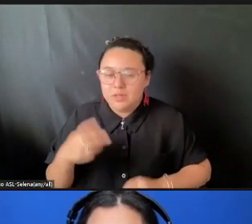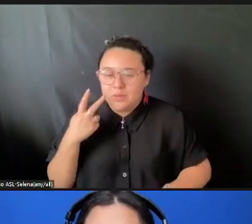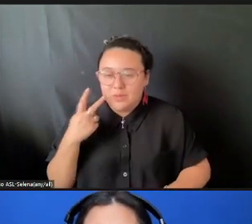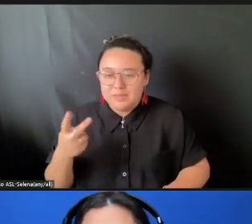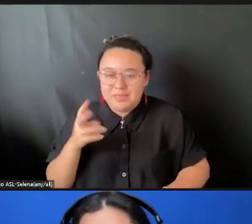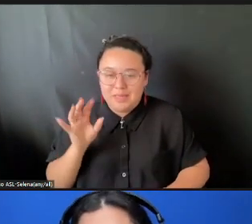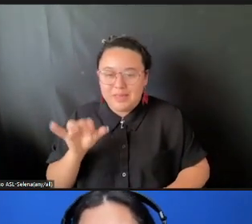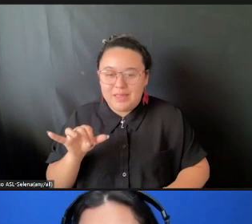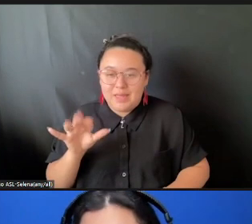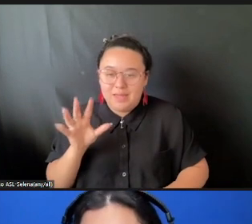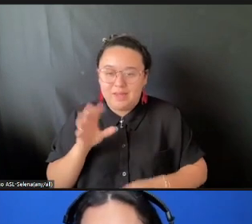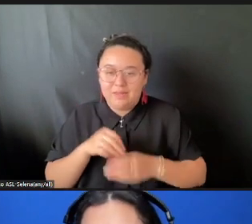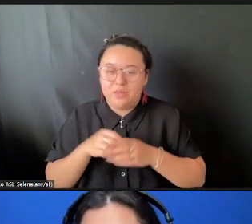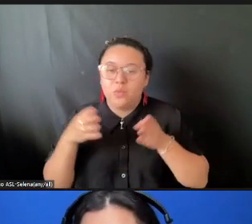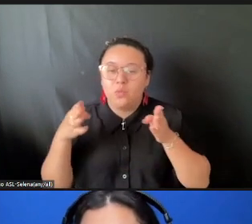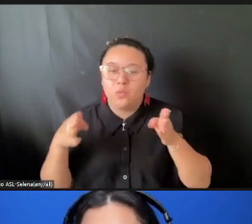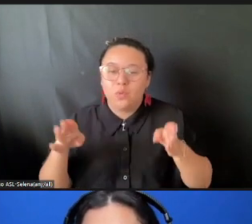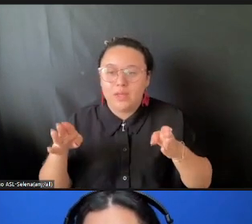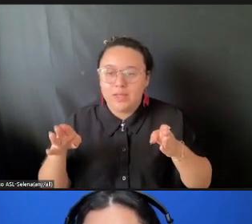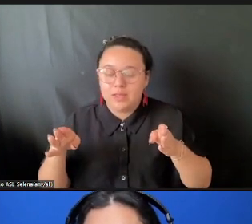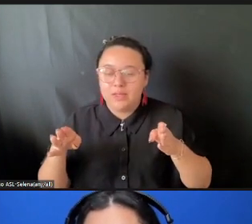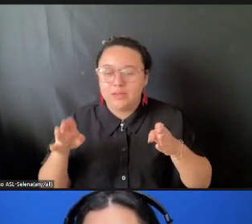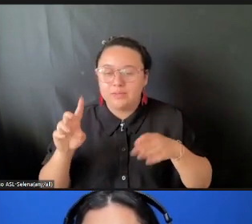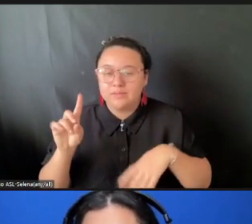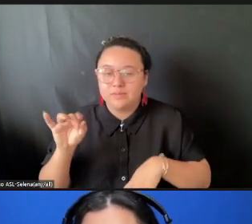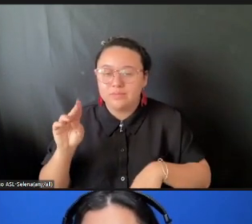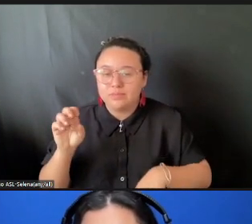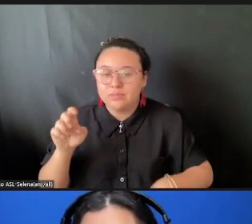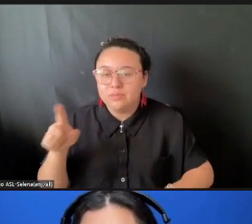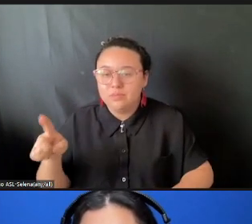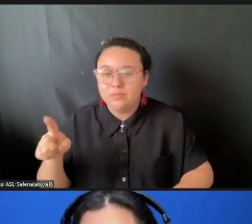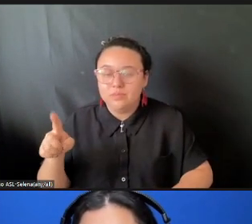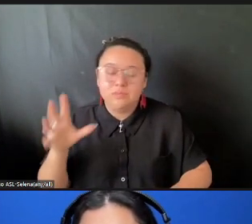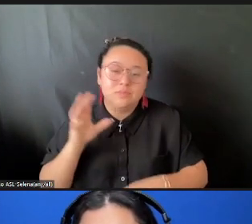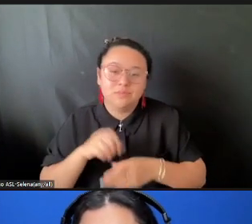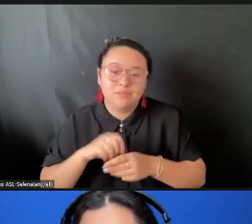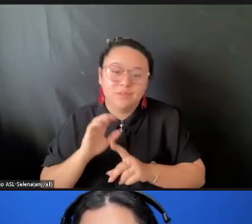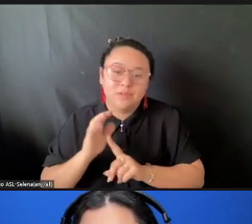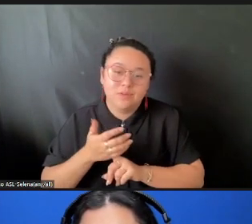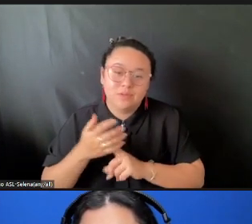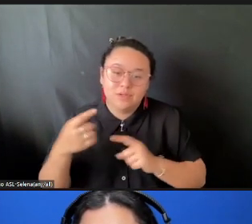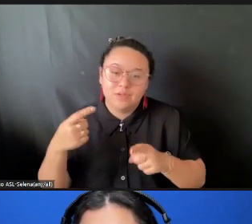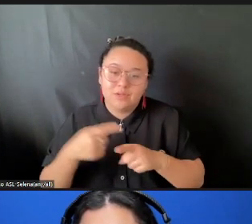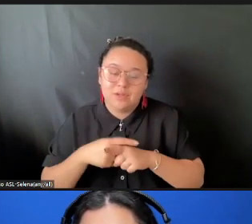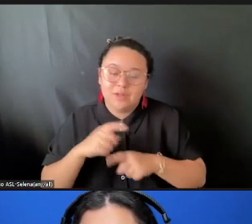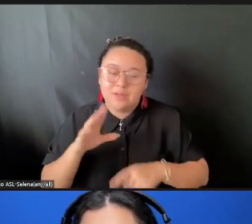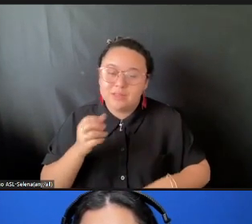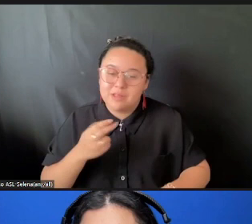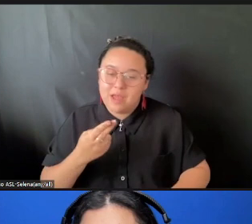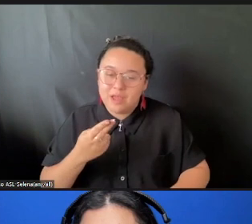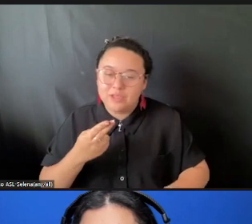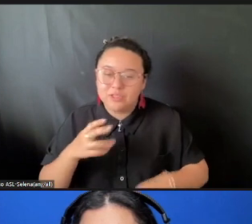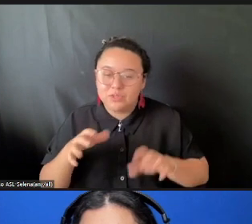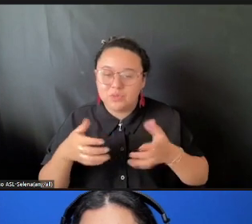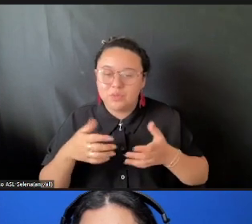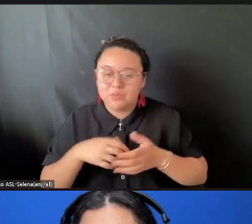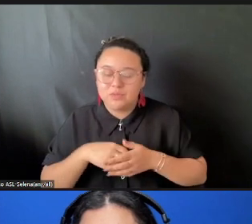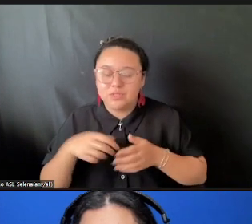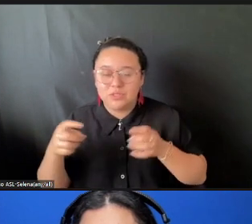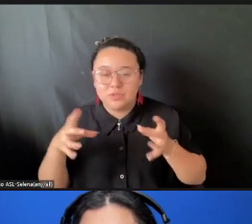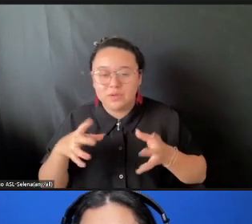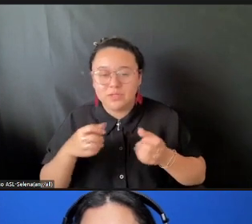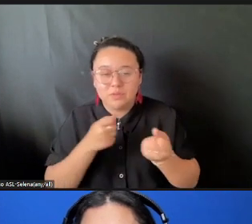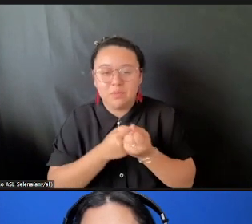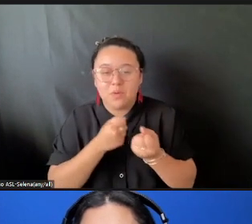it in the way that Diane sort of is part of the Culture Clash ensemble there. And as a director, how she